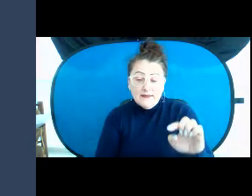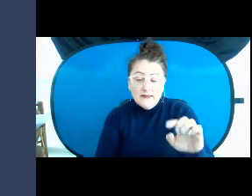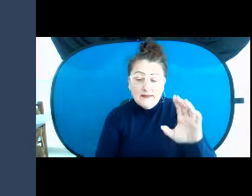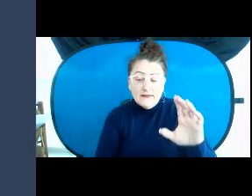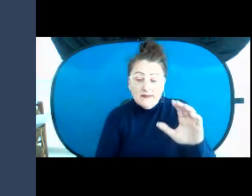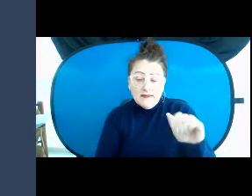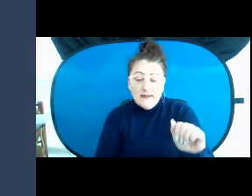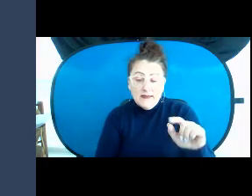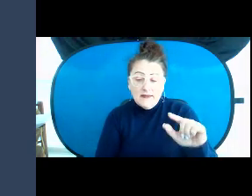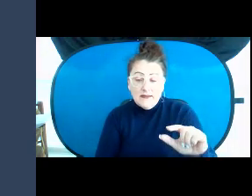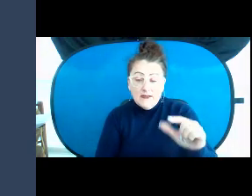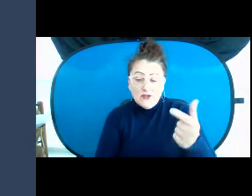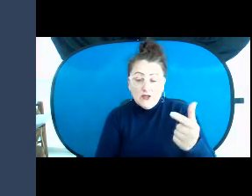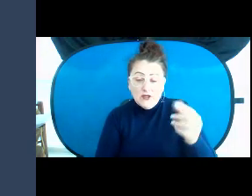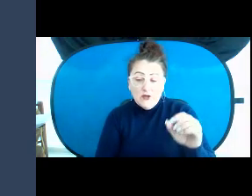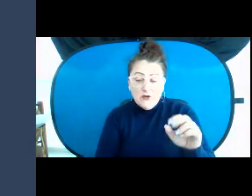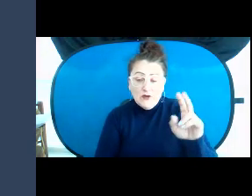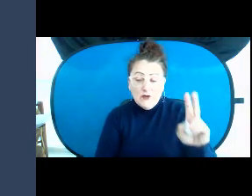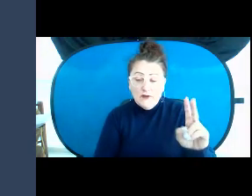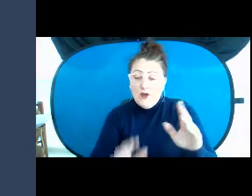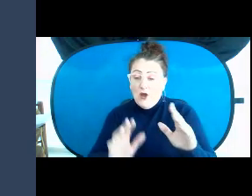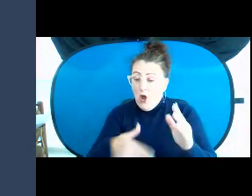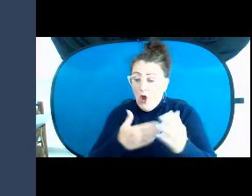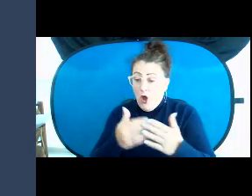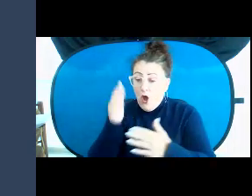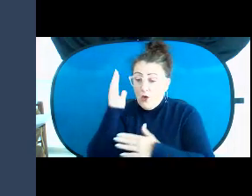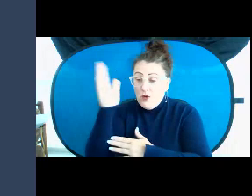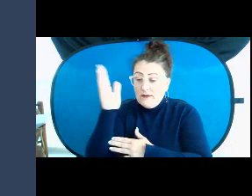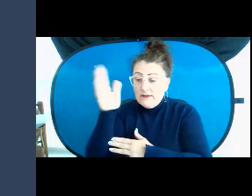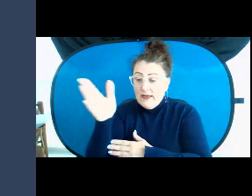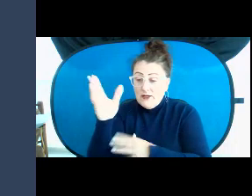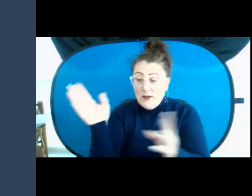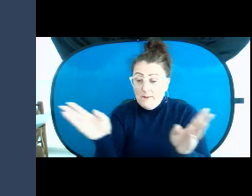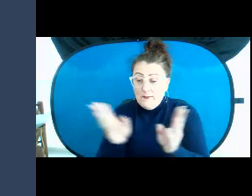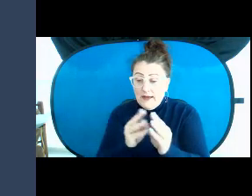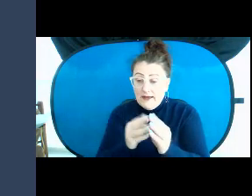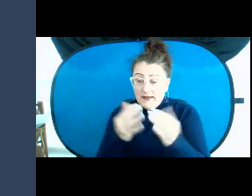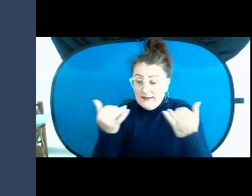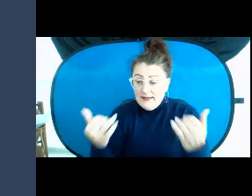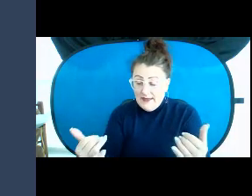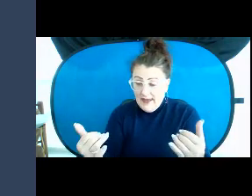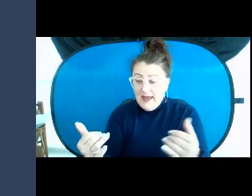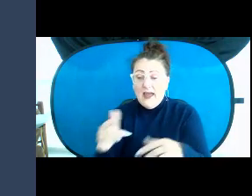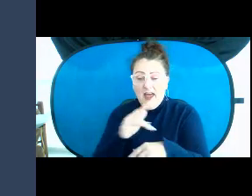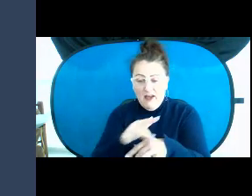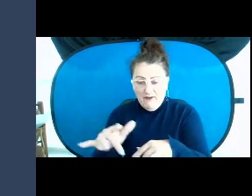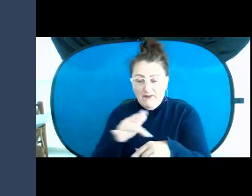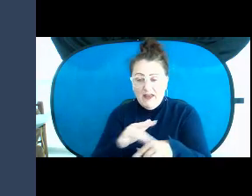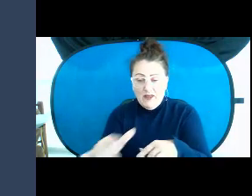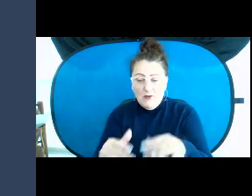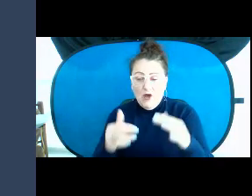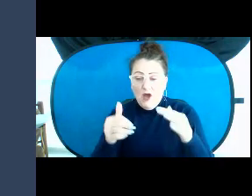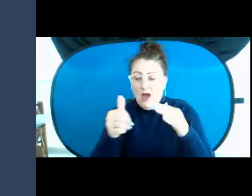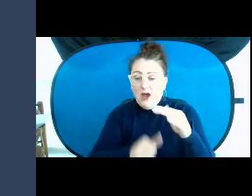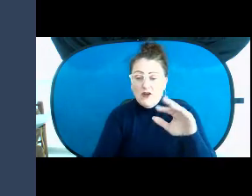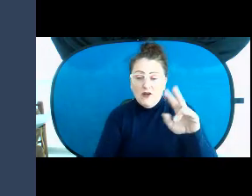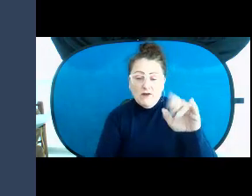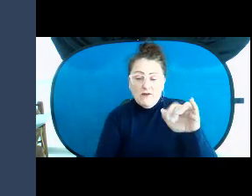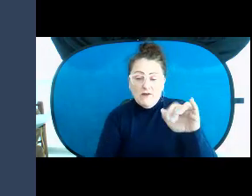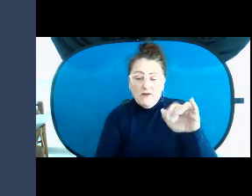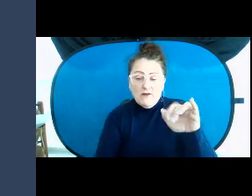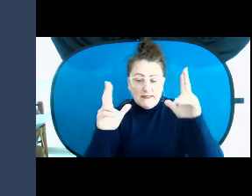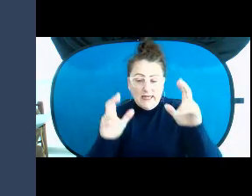www.catc.ca.gov. All the presentations for today's meeting are also available on the Commission Meetings page of our website under the View Download Meeting Materials